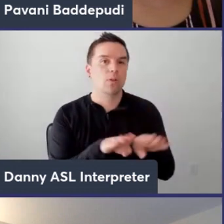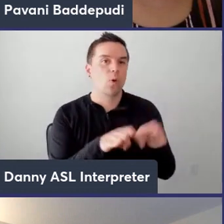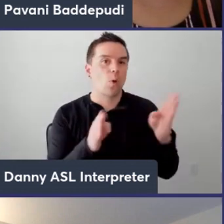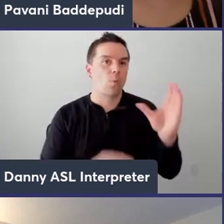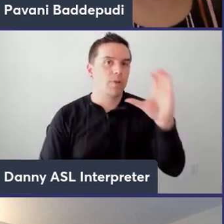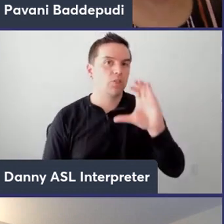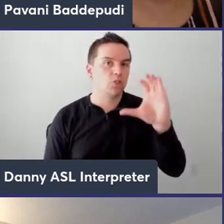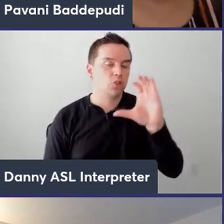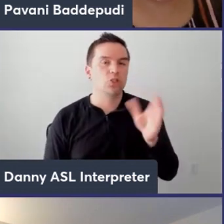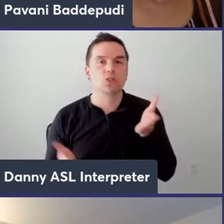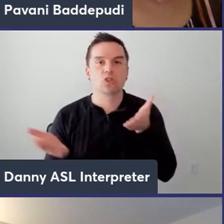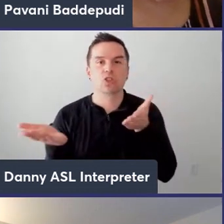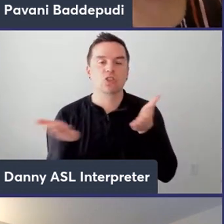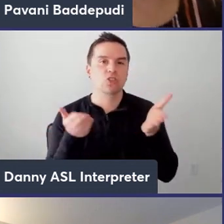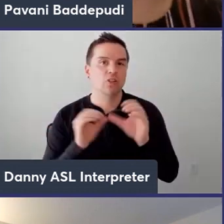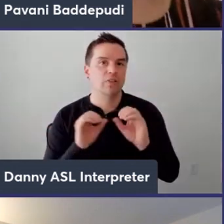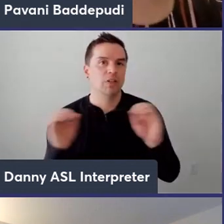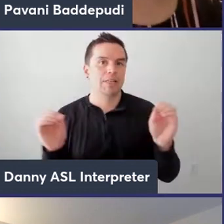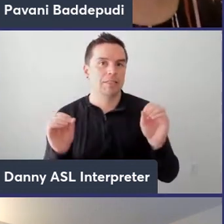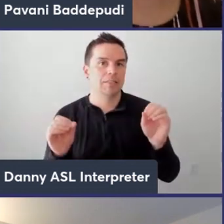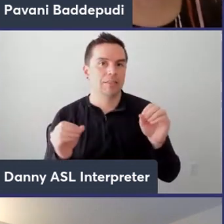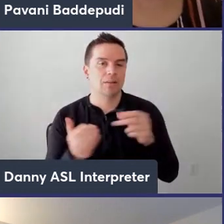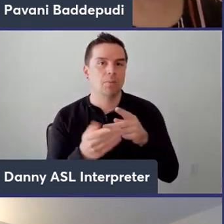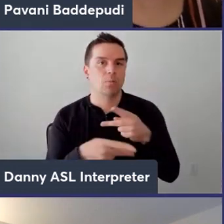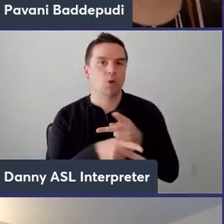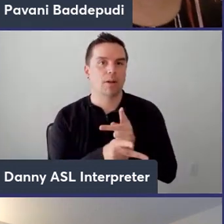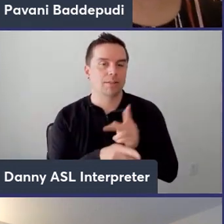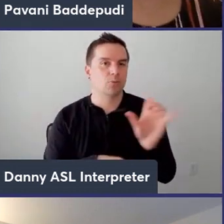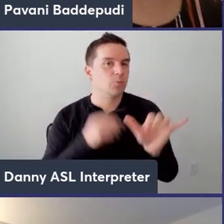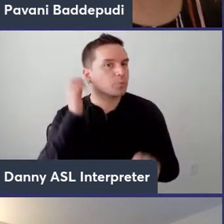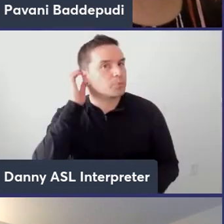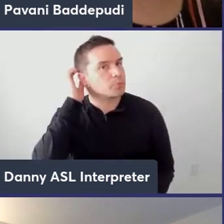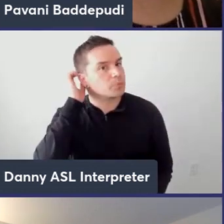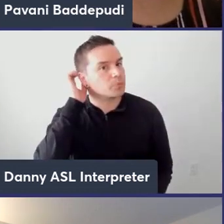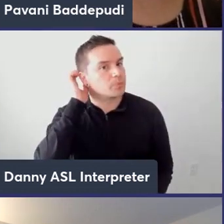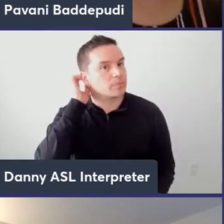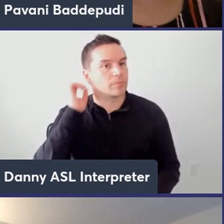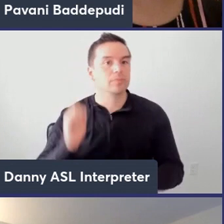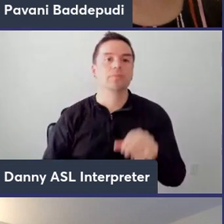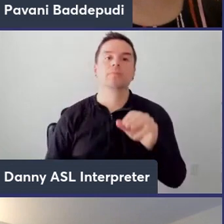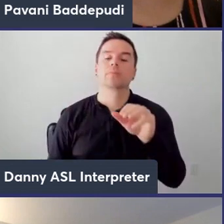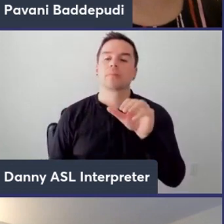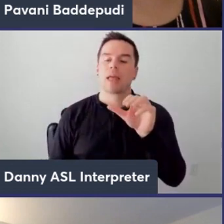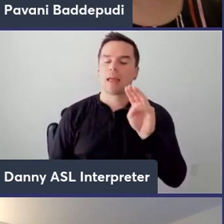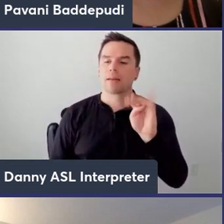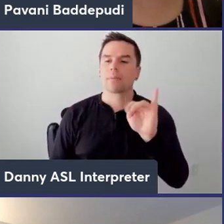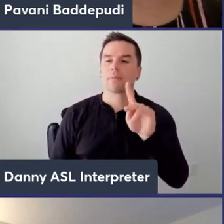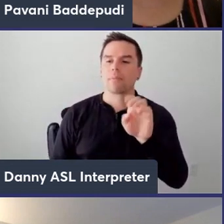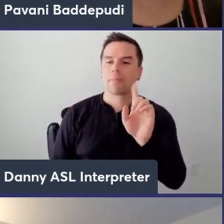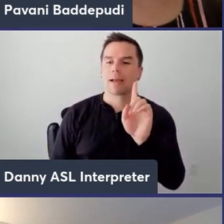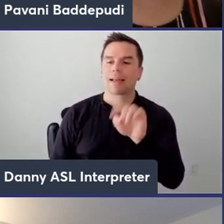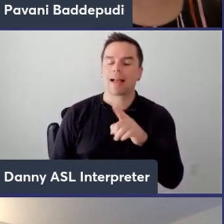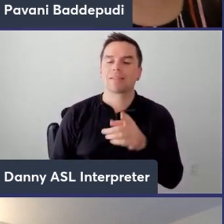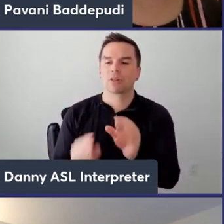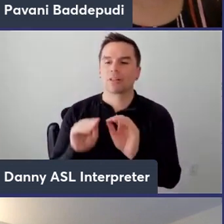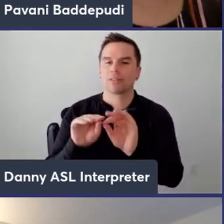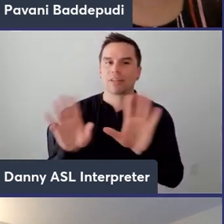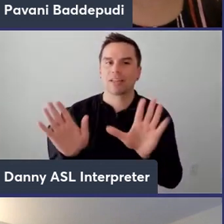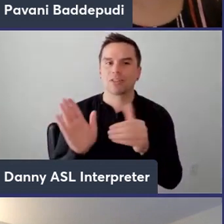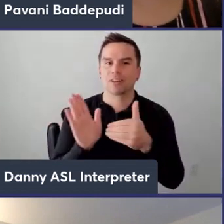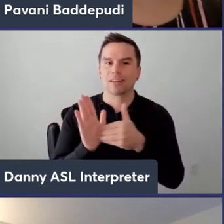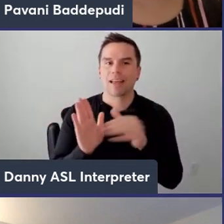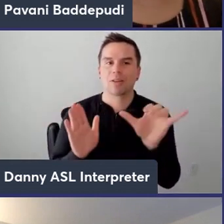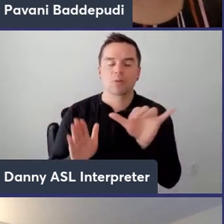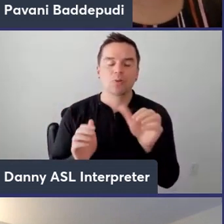serverless product as well. Very interesting. And again, Mike asked for a clarification similar to Azure Blob Storage.